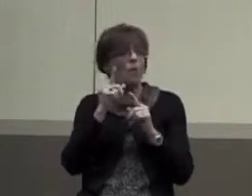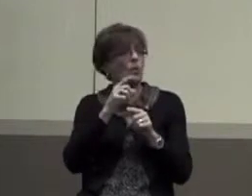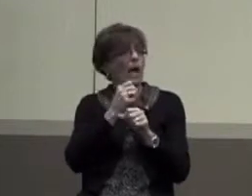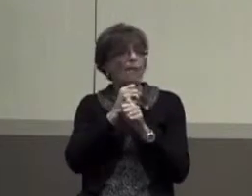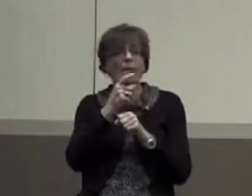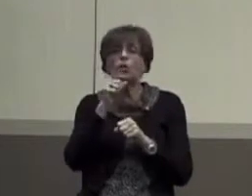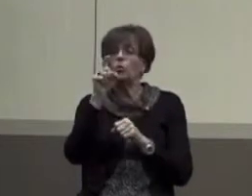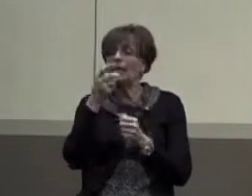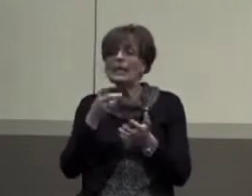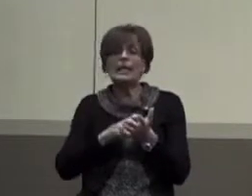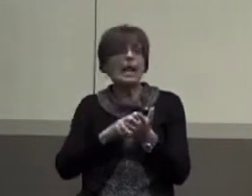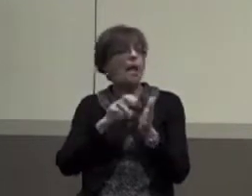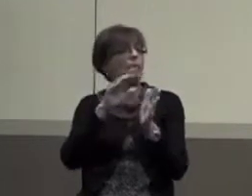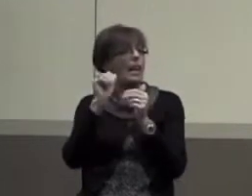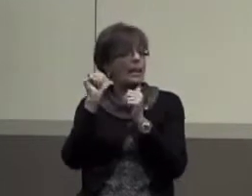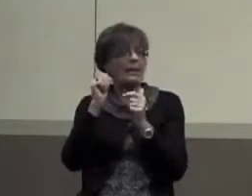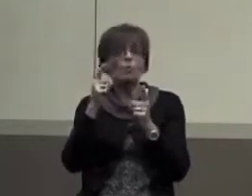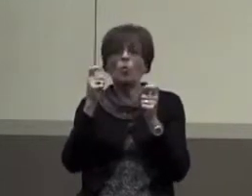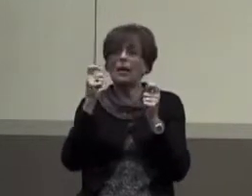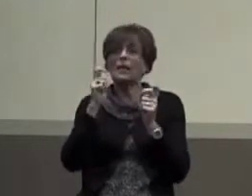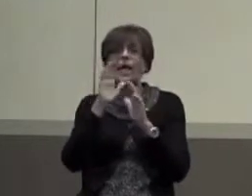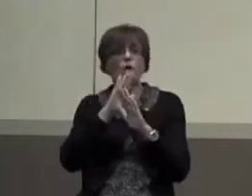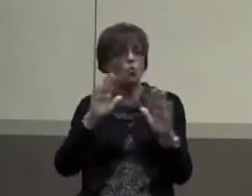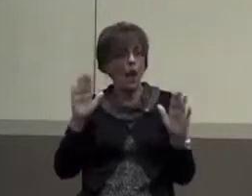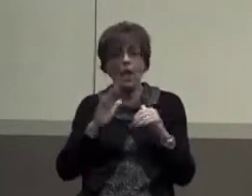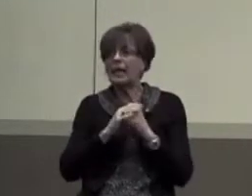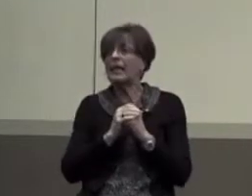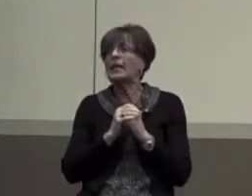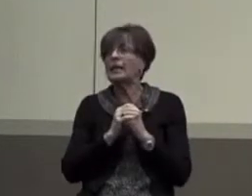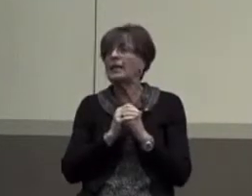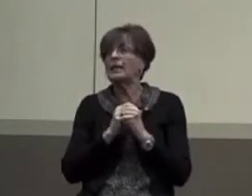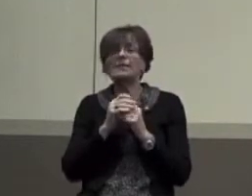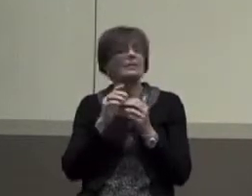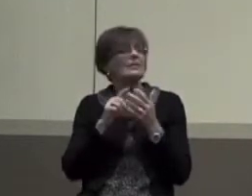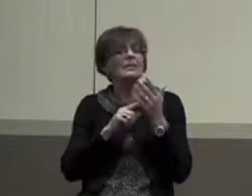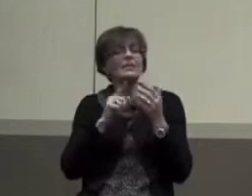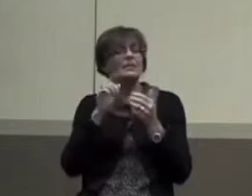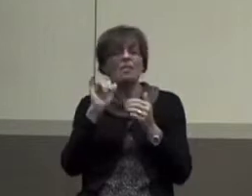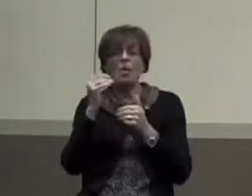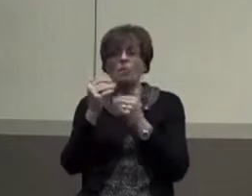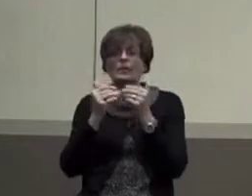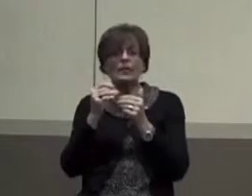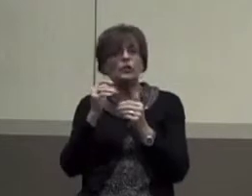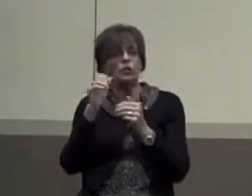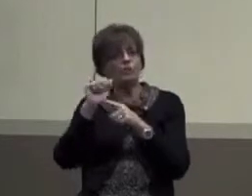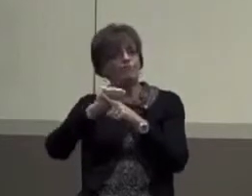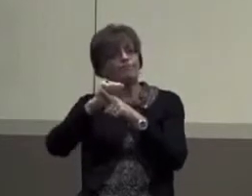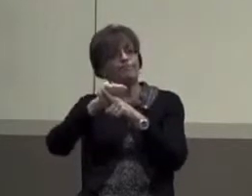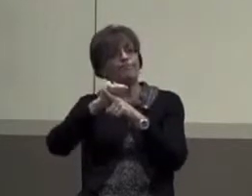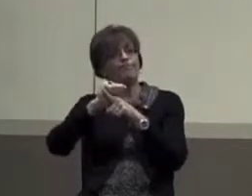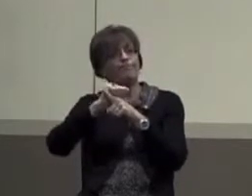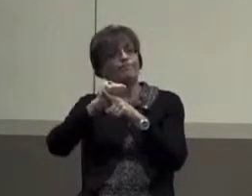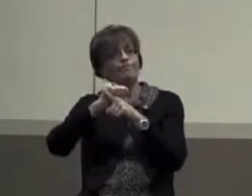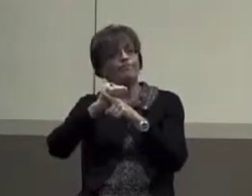up and leave quickly and quietly and not interrupt the class, or, whatever procedure it is for that specific kid for that picking up.